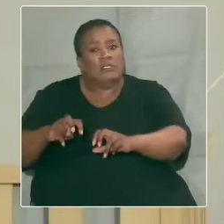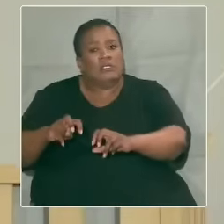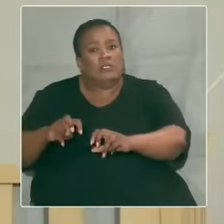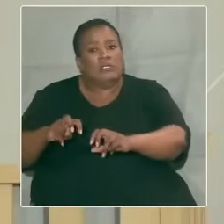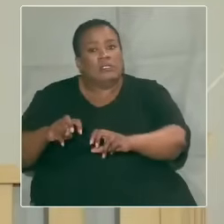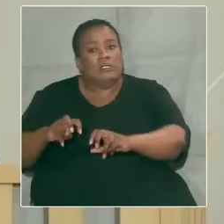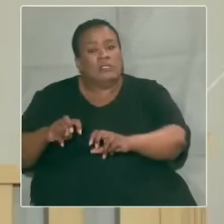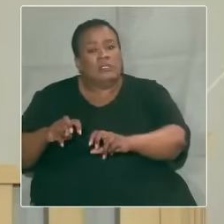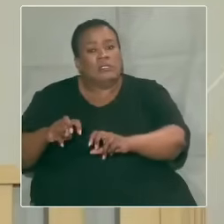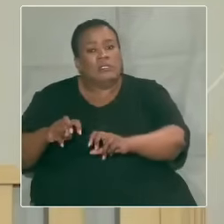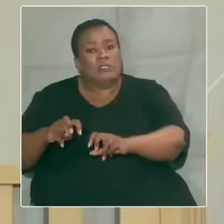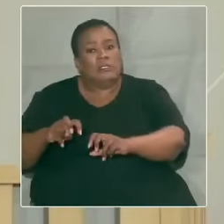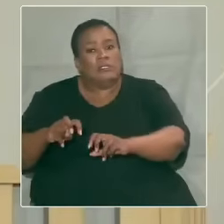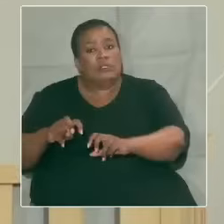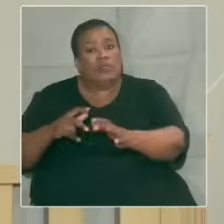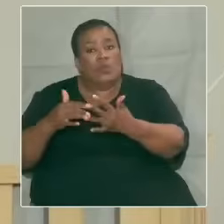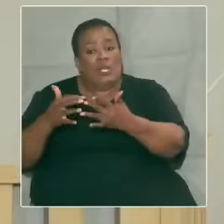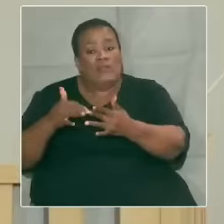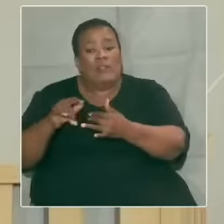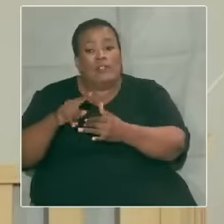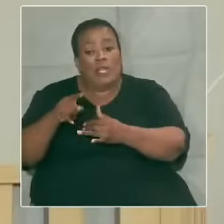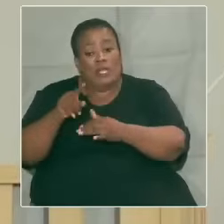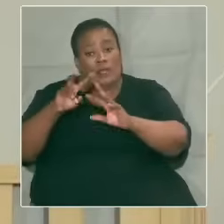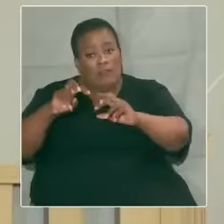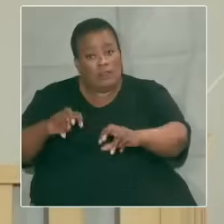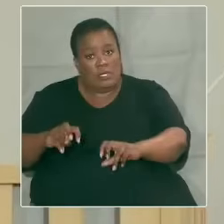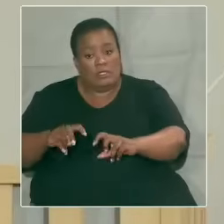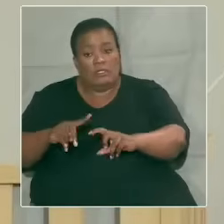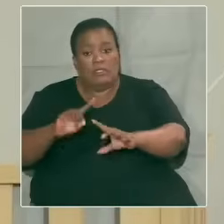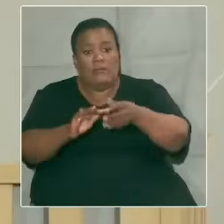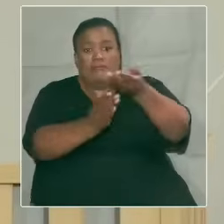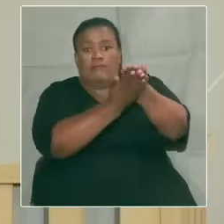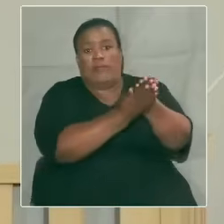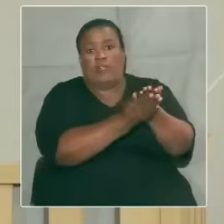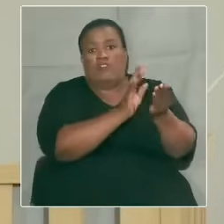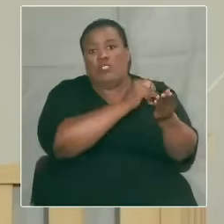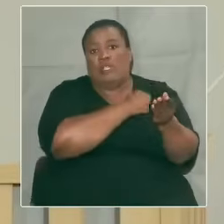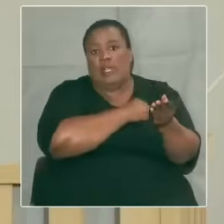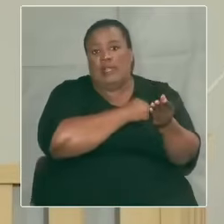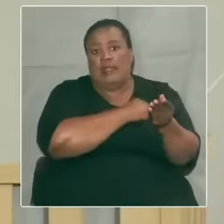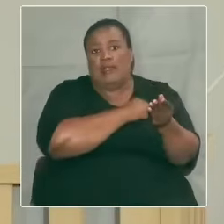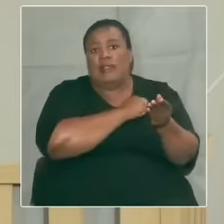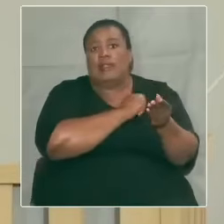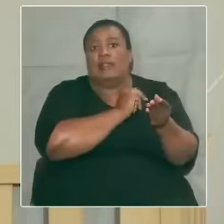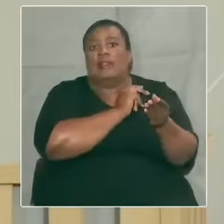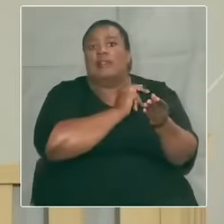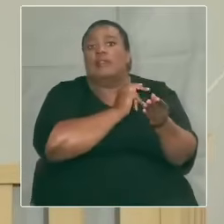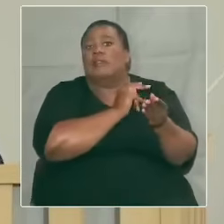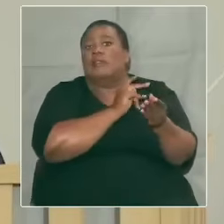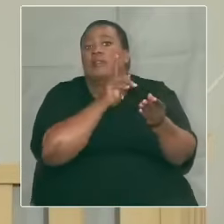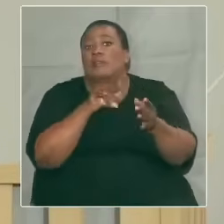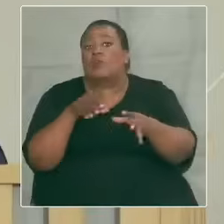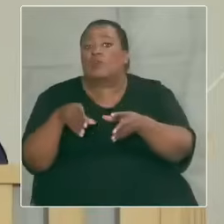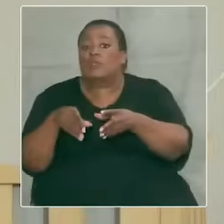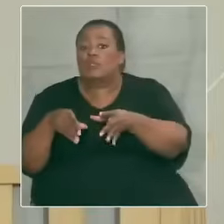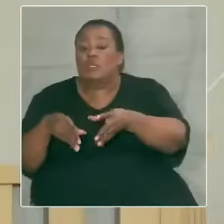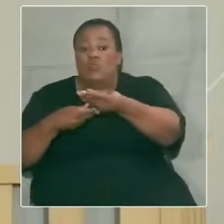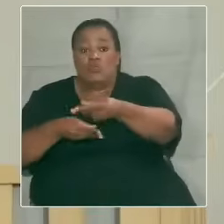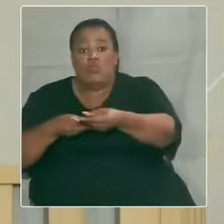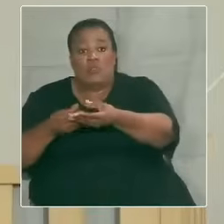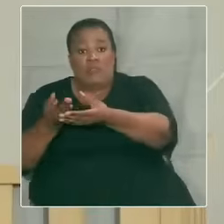taken to KwaZulu-Natal to form part of the political killings task team. Those dockets